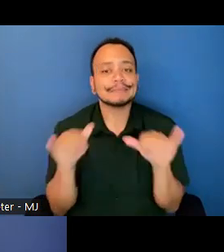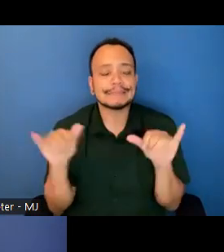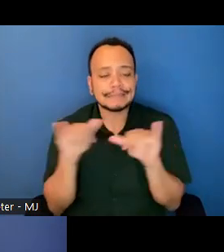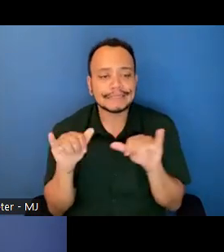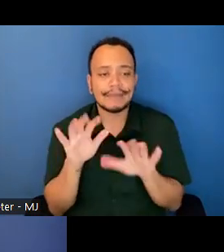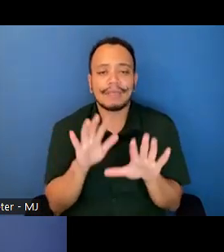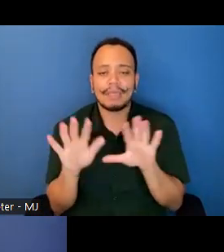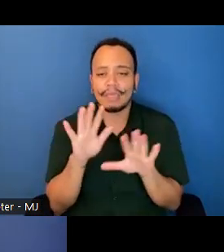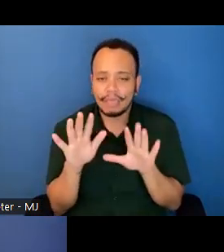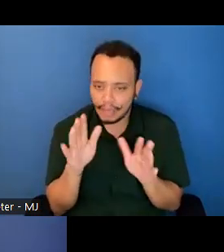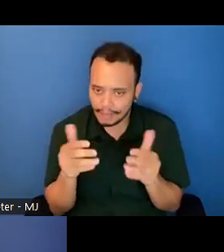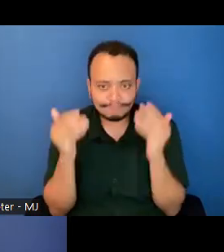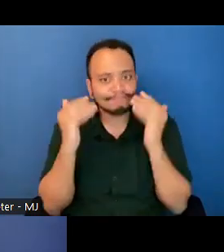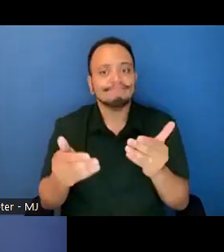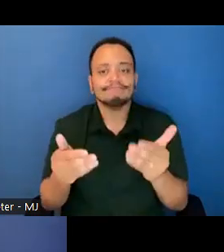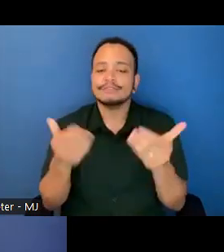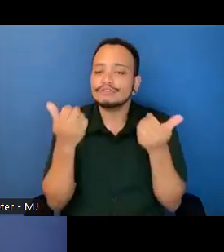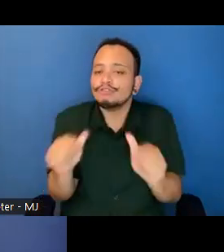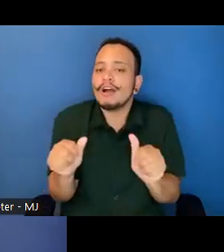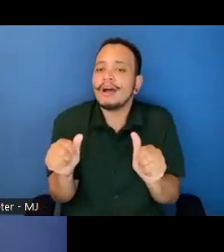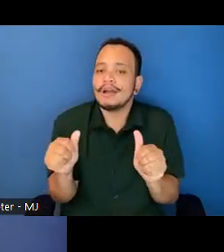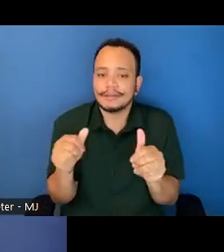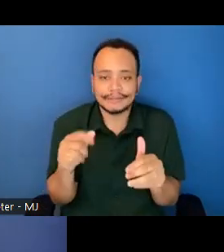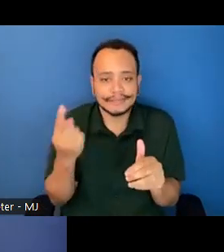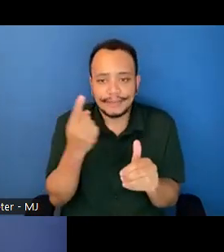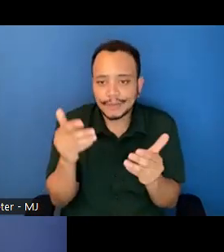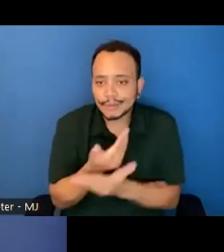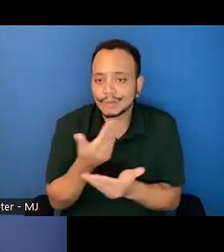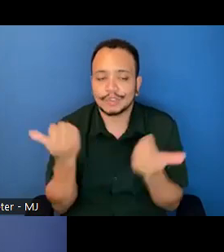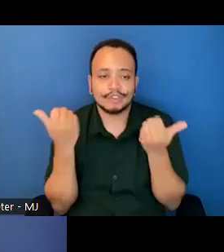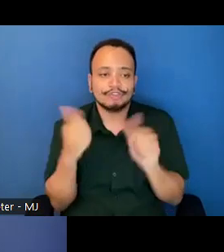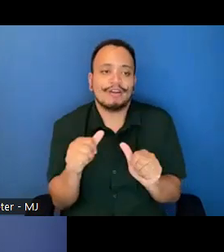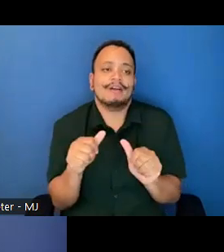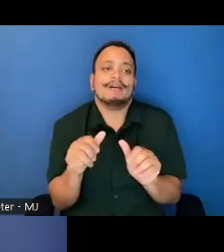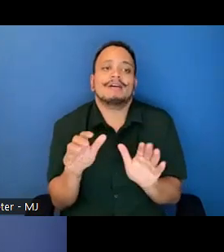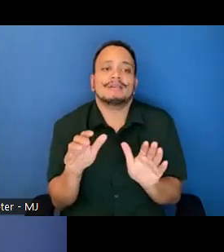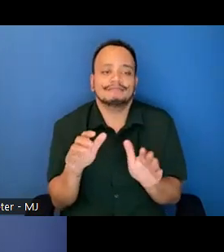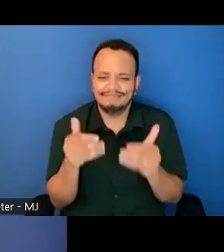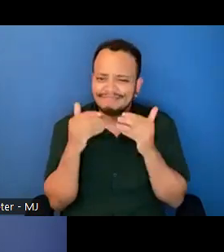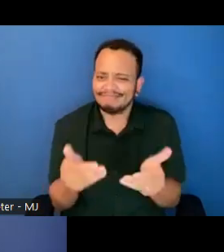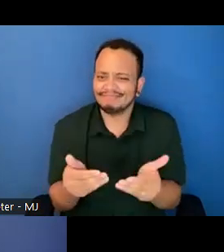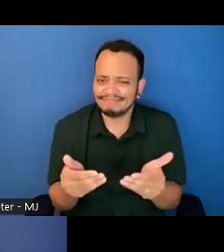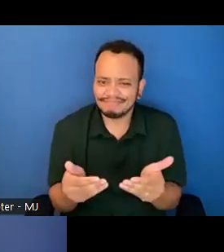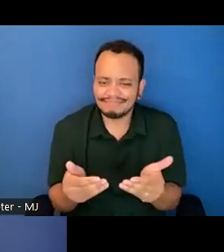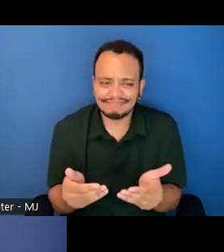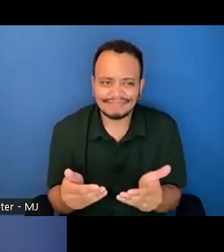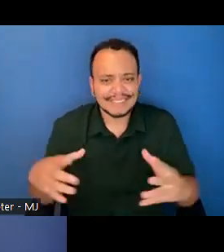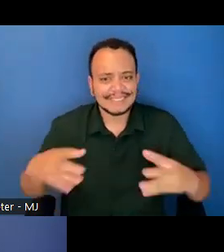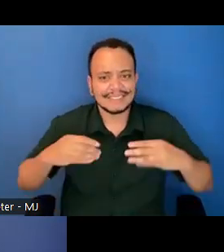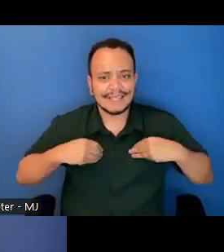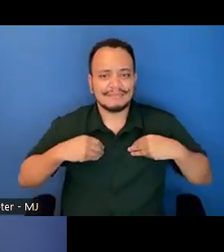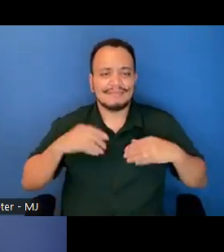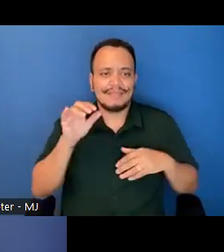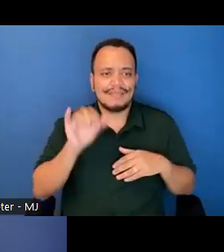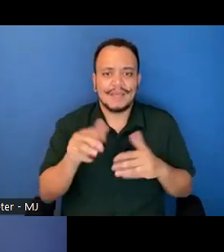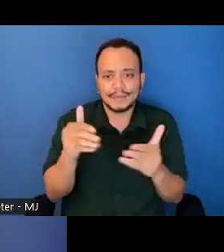think you've got to be willing to risk. And I think it really is true. You have to be willing to risk